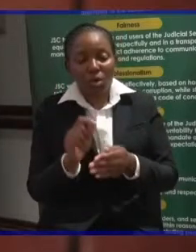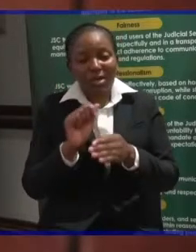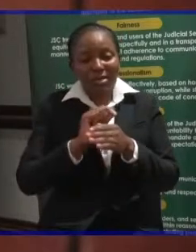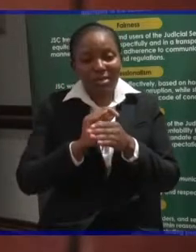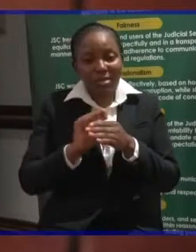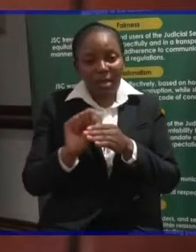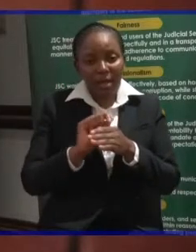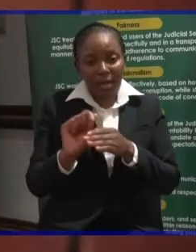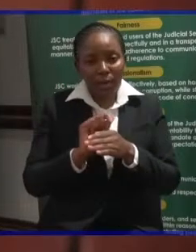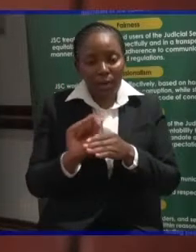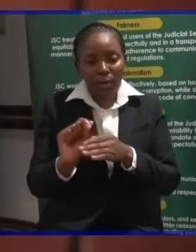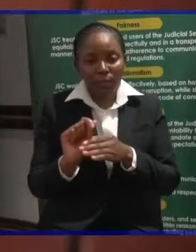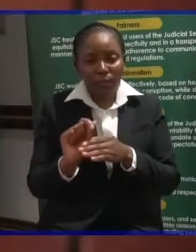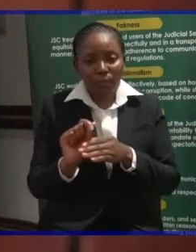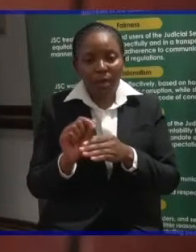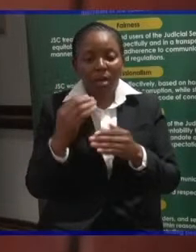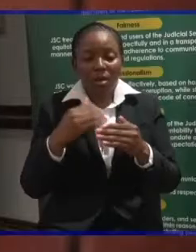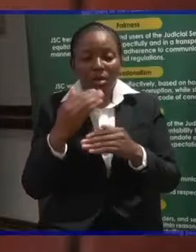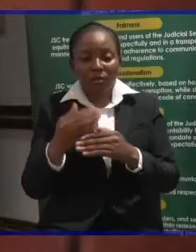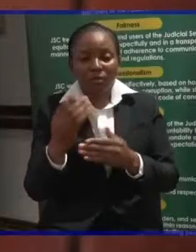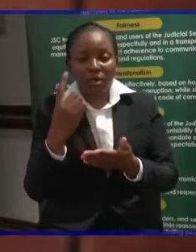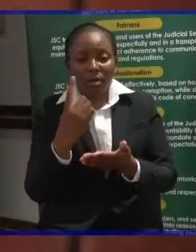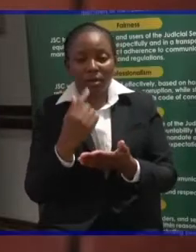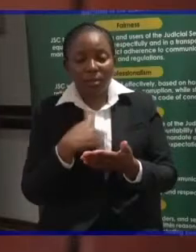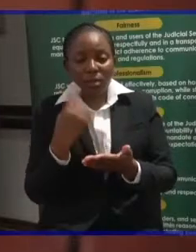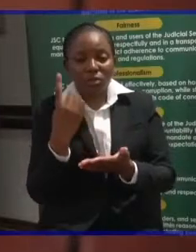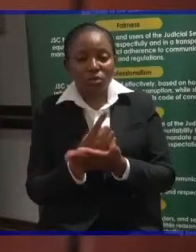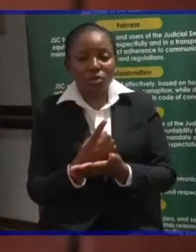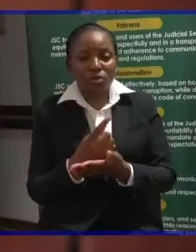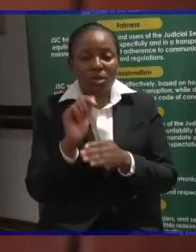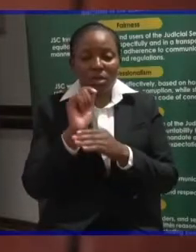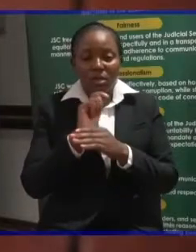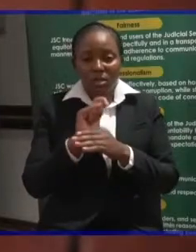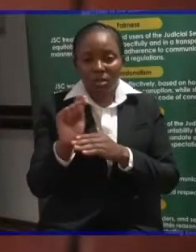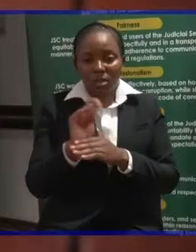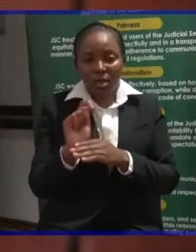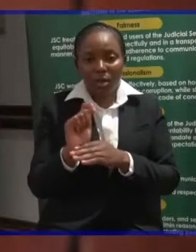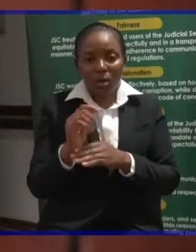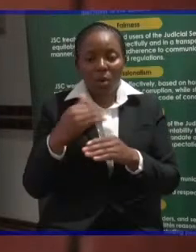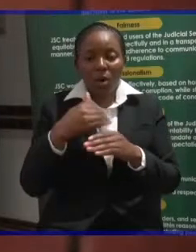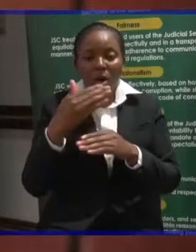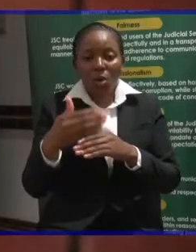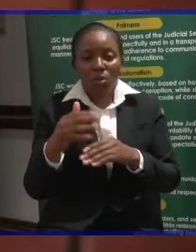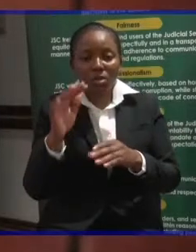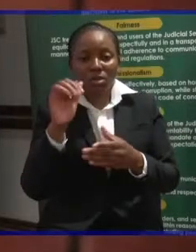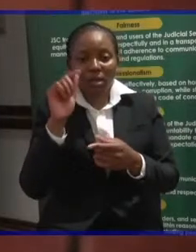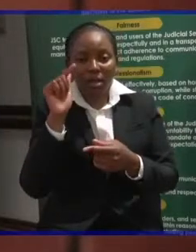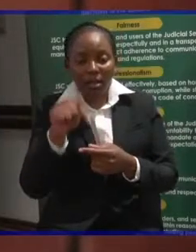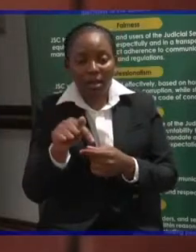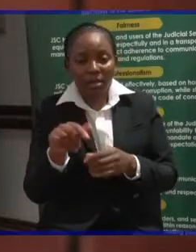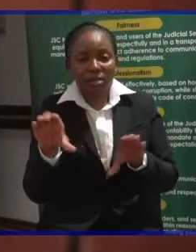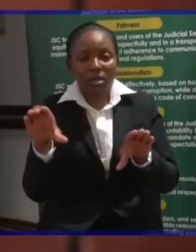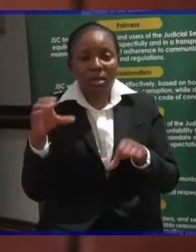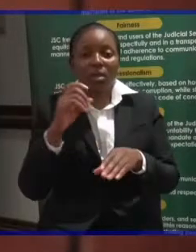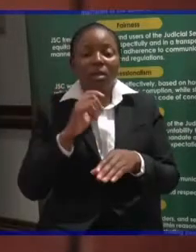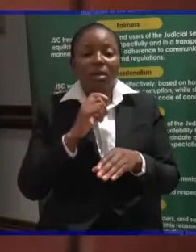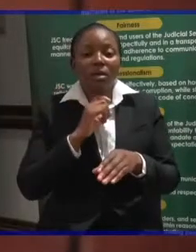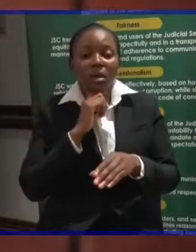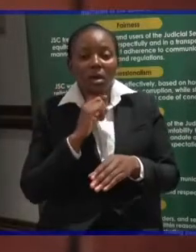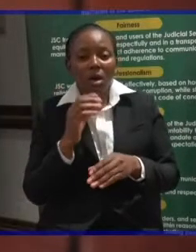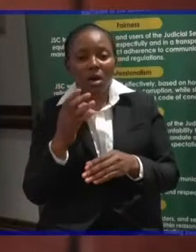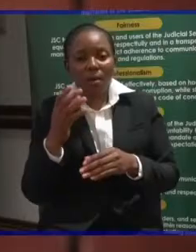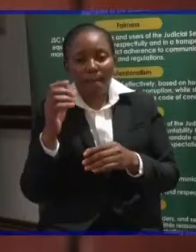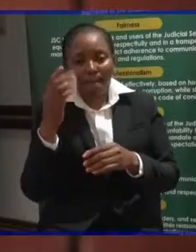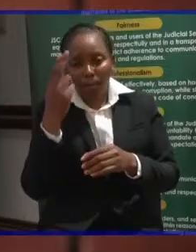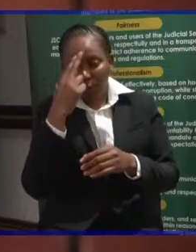trial. After I was done with the trial, it came out that the car, which the police found him in